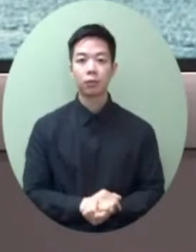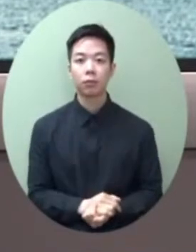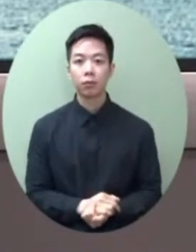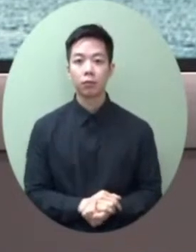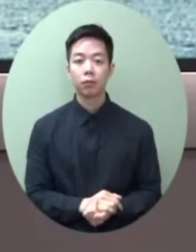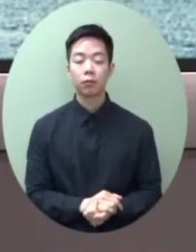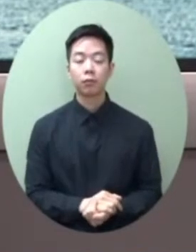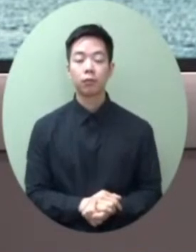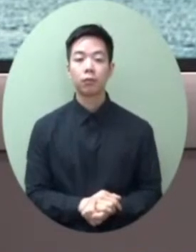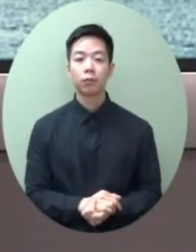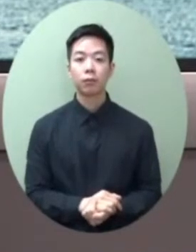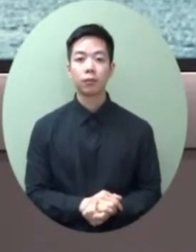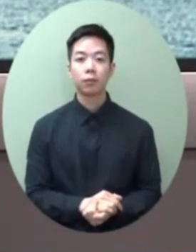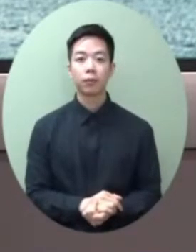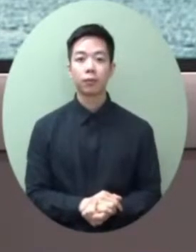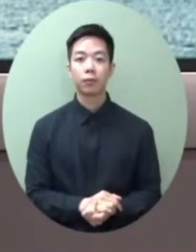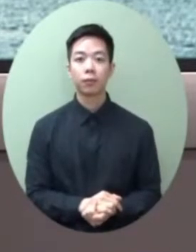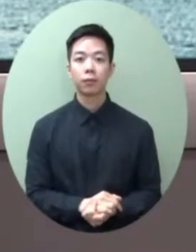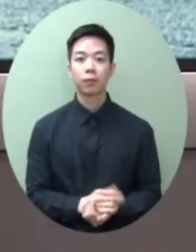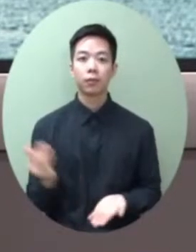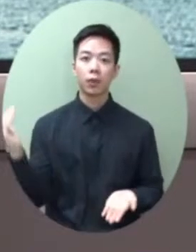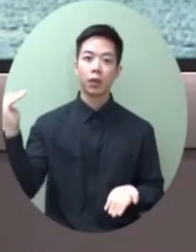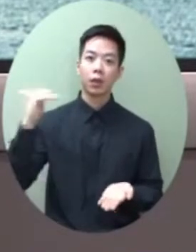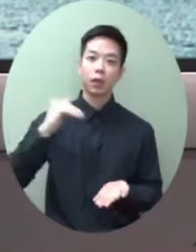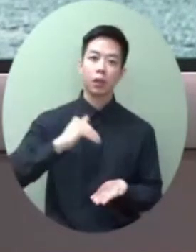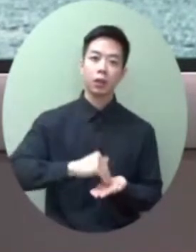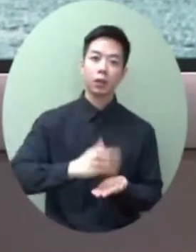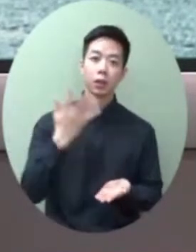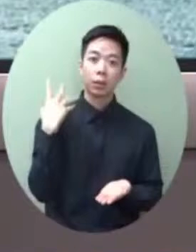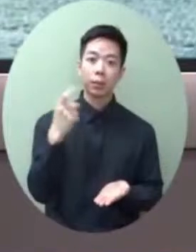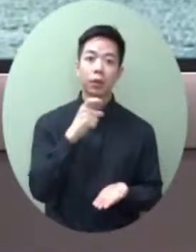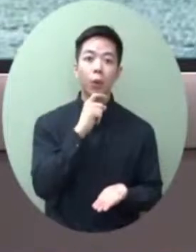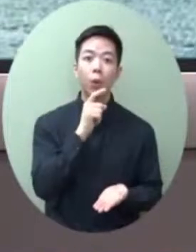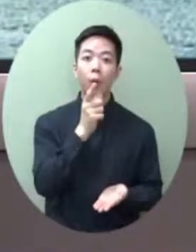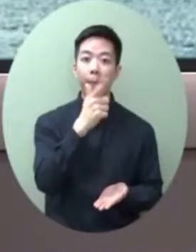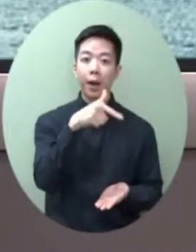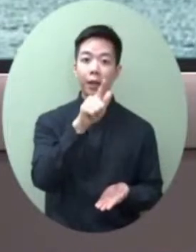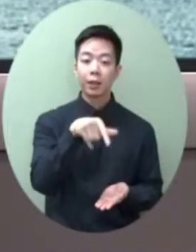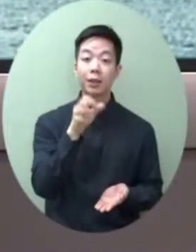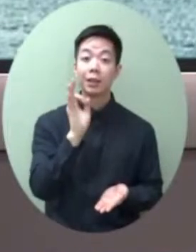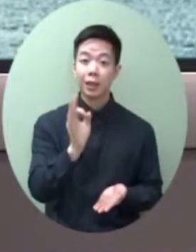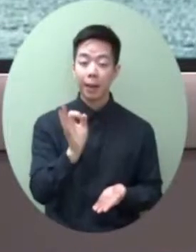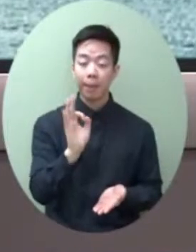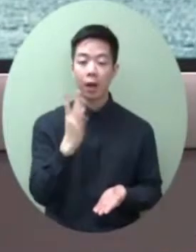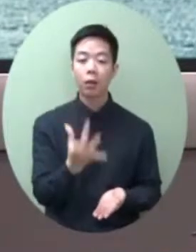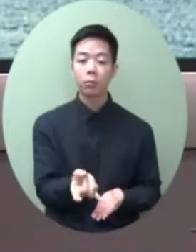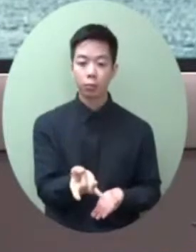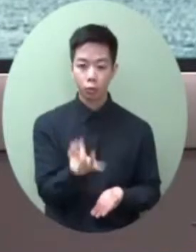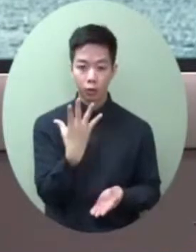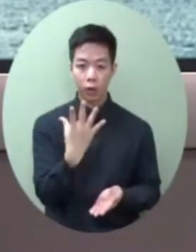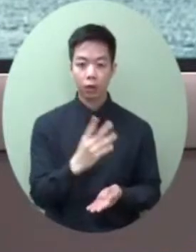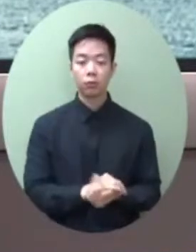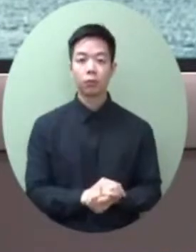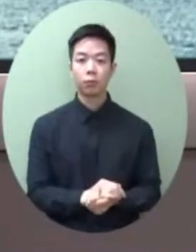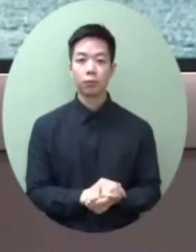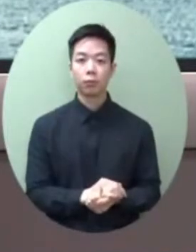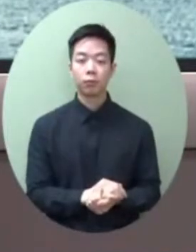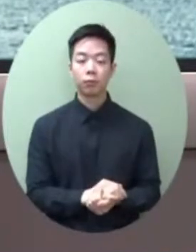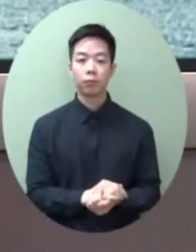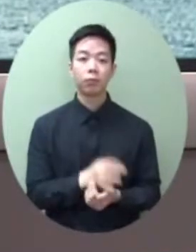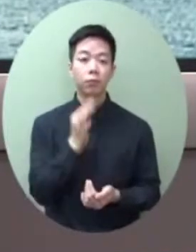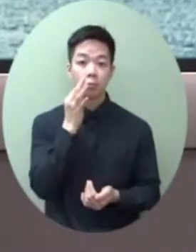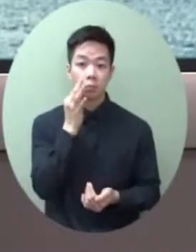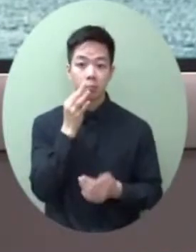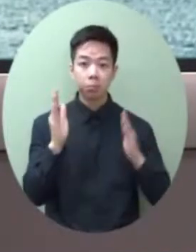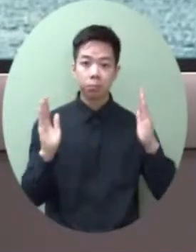cases still pending to be investigated. And we have 8,300 cases of